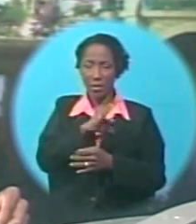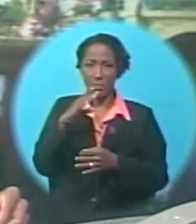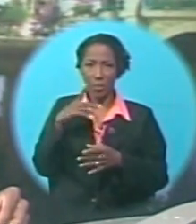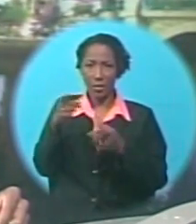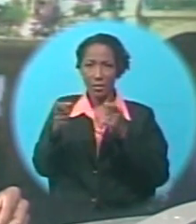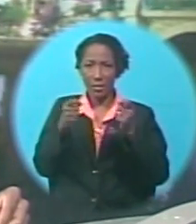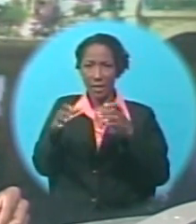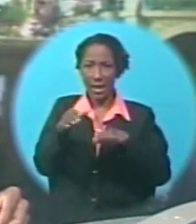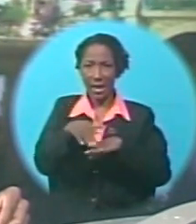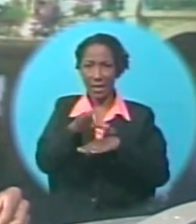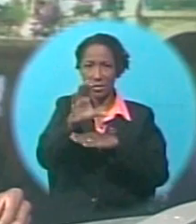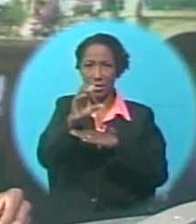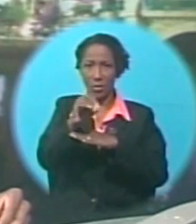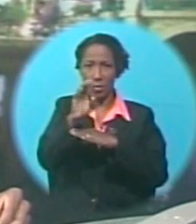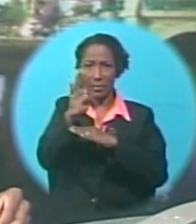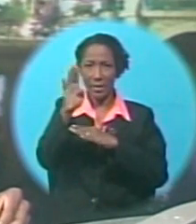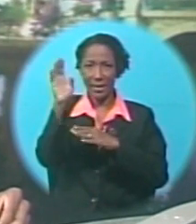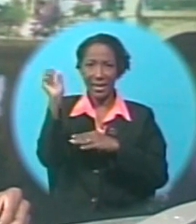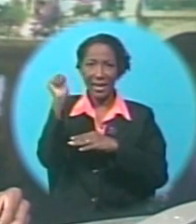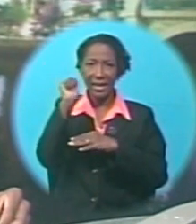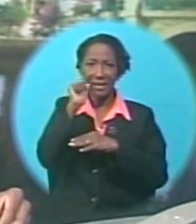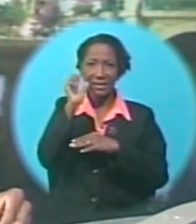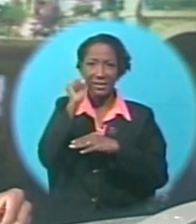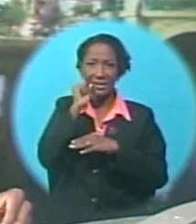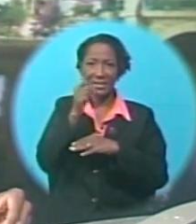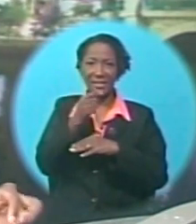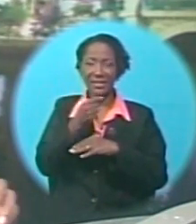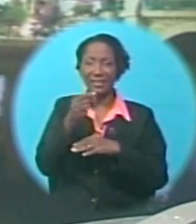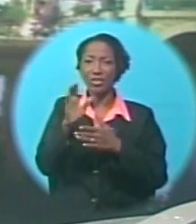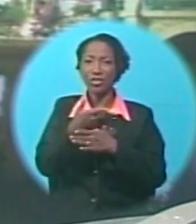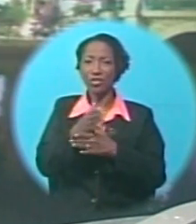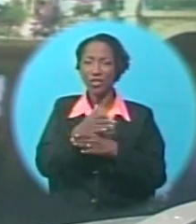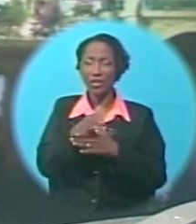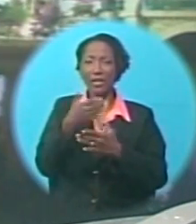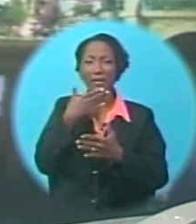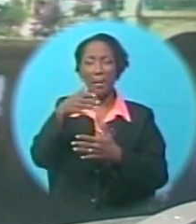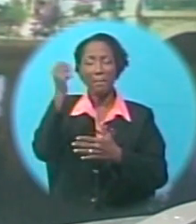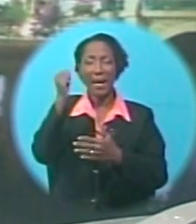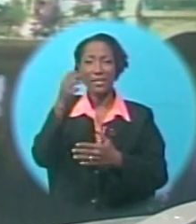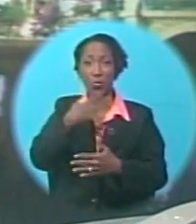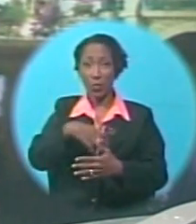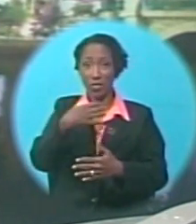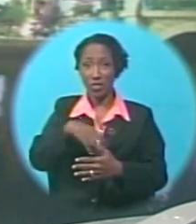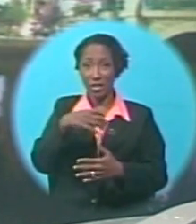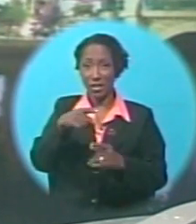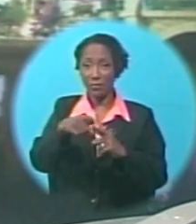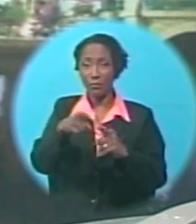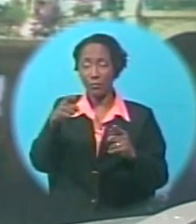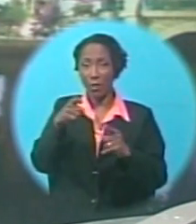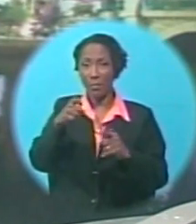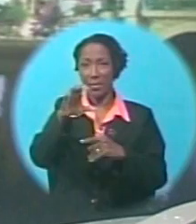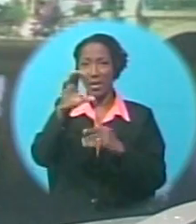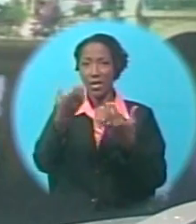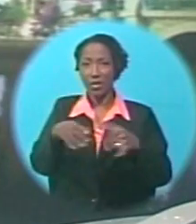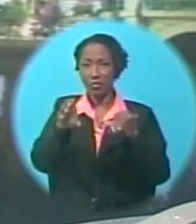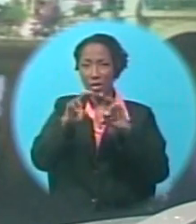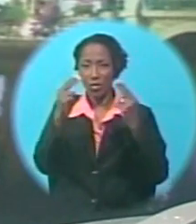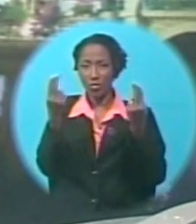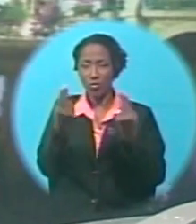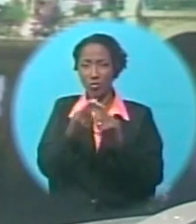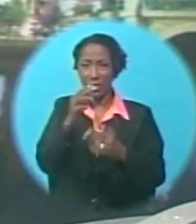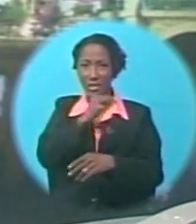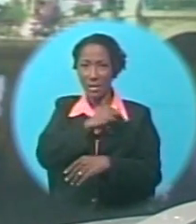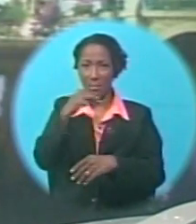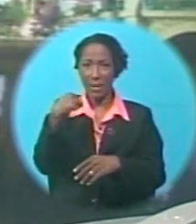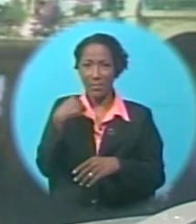at COB, Adelaide Stevenson, conveyed best wishes to Barbados on behalf of the credit union's thousands of members. He says